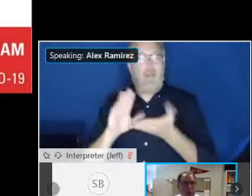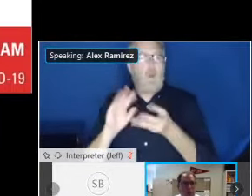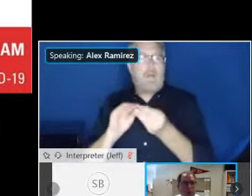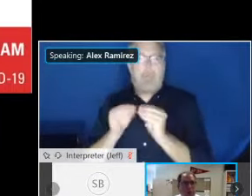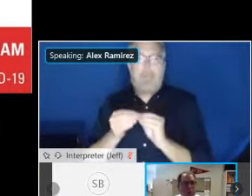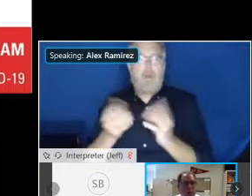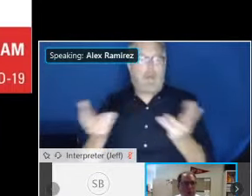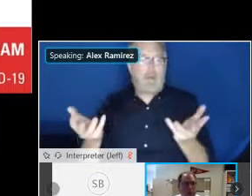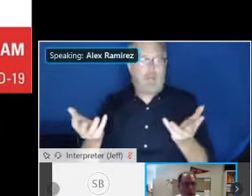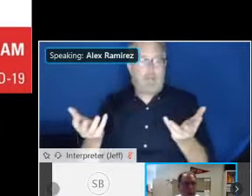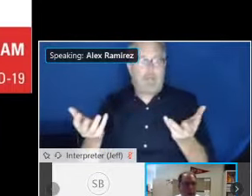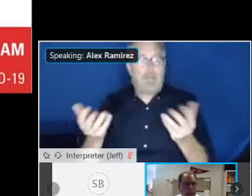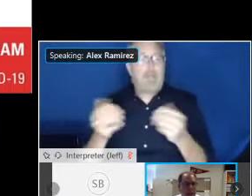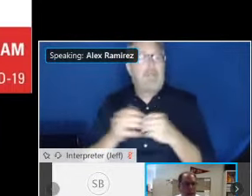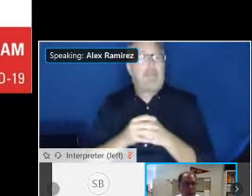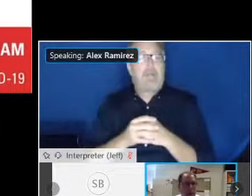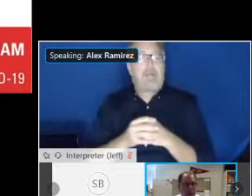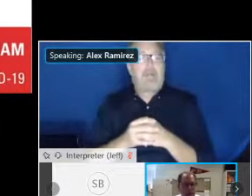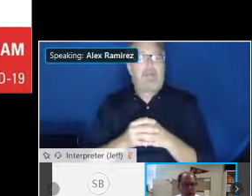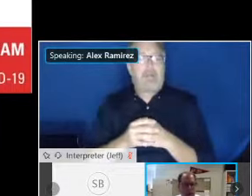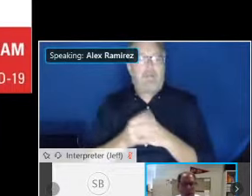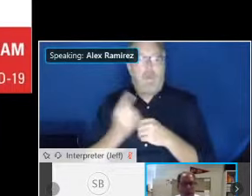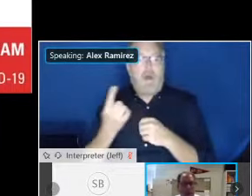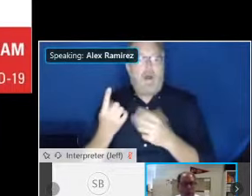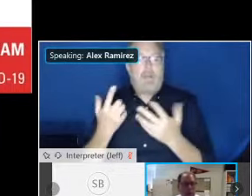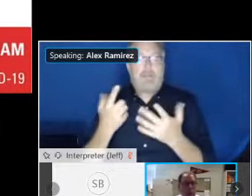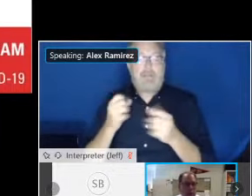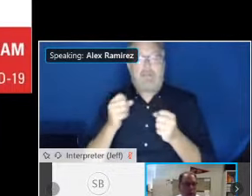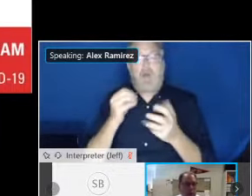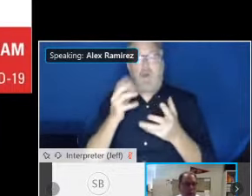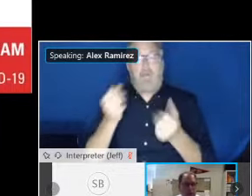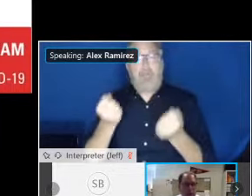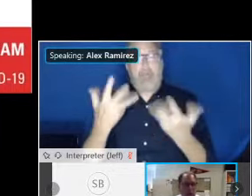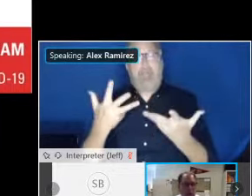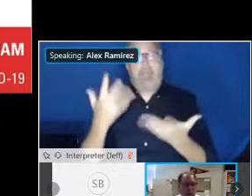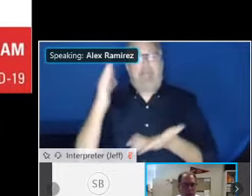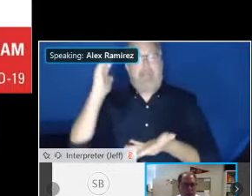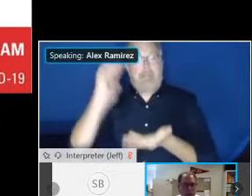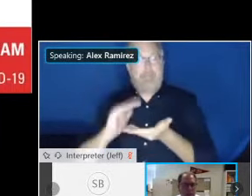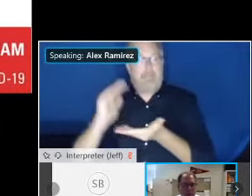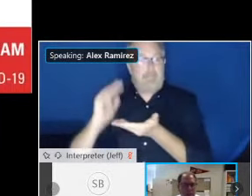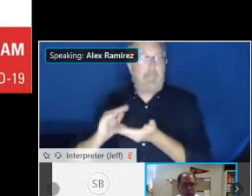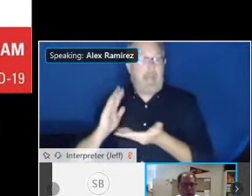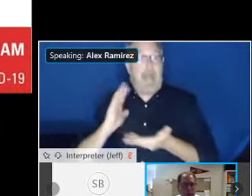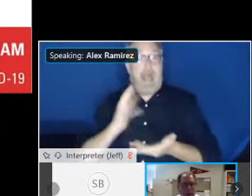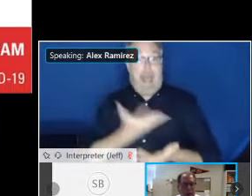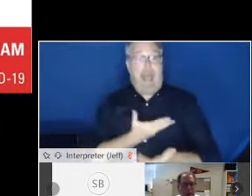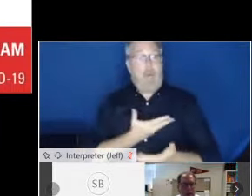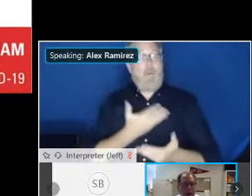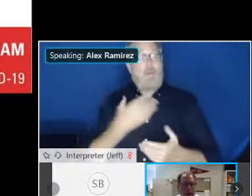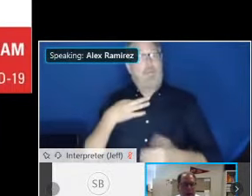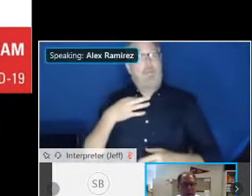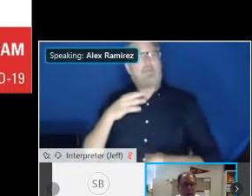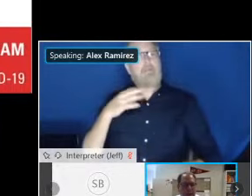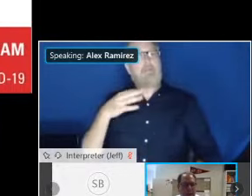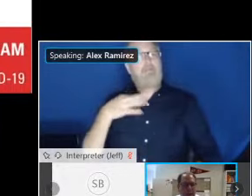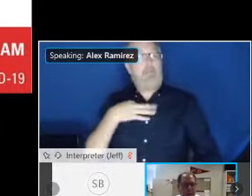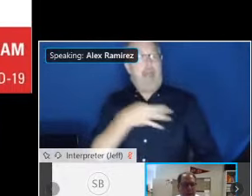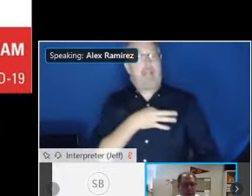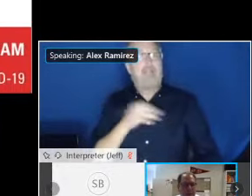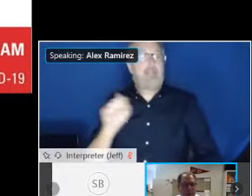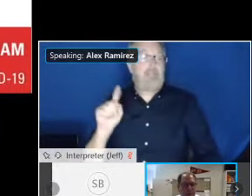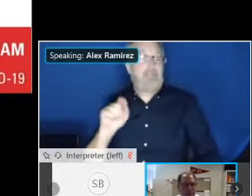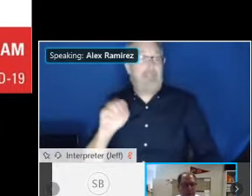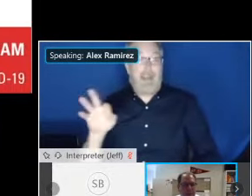community, where we've implemented a lot of mitigation processes, it still continues to be low. Next slide, please.